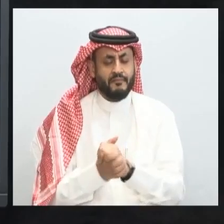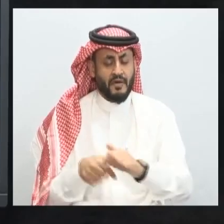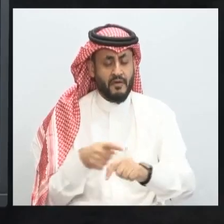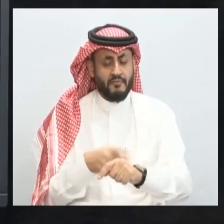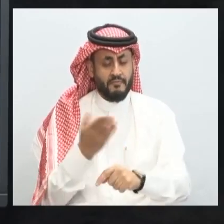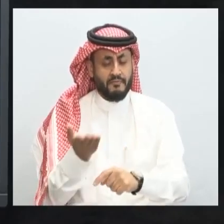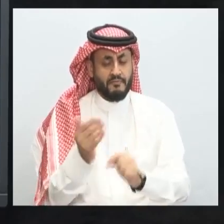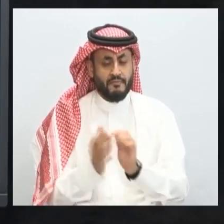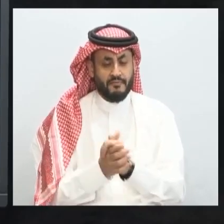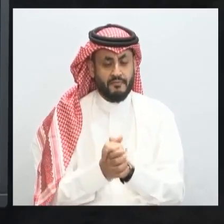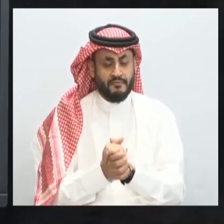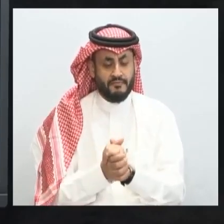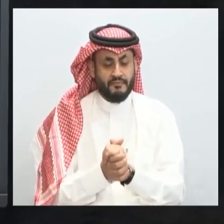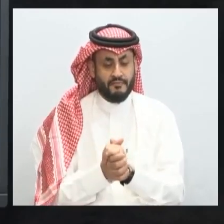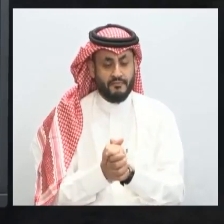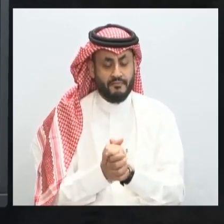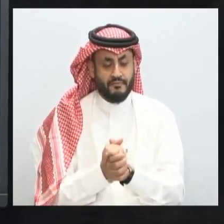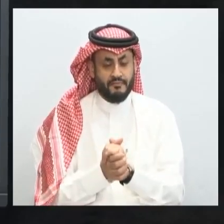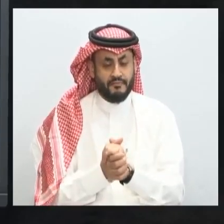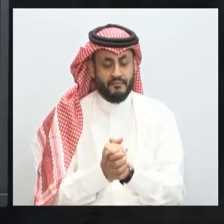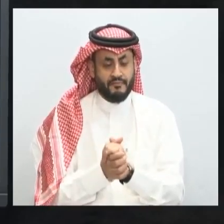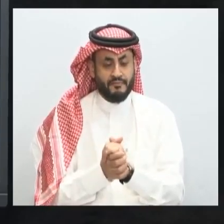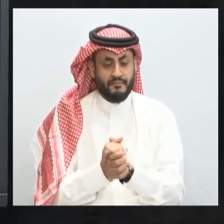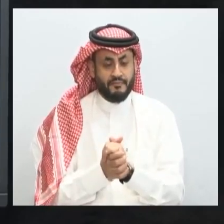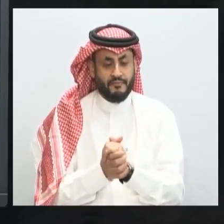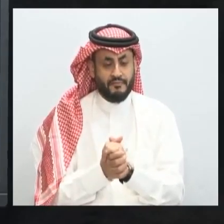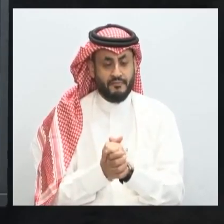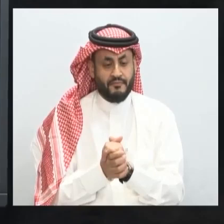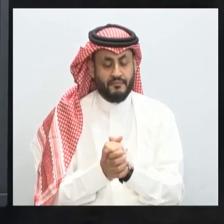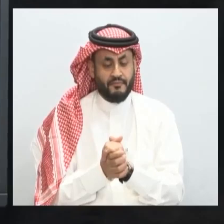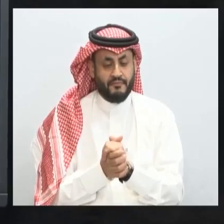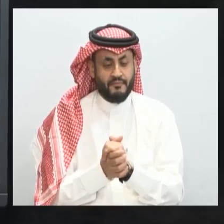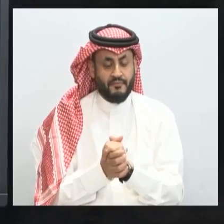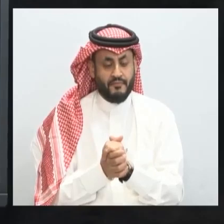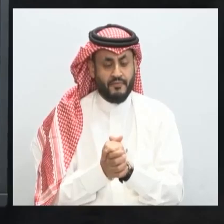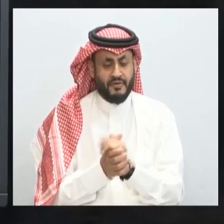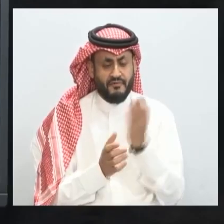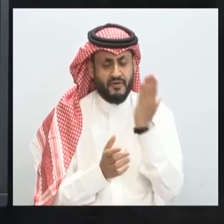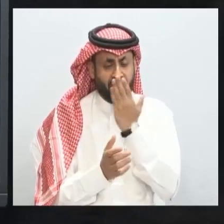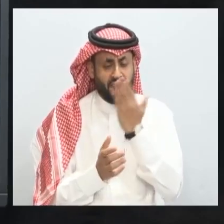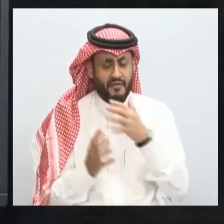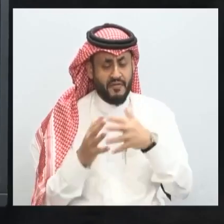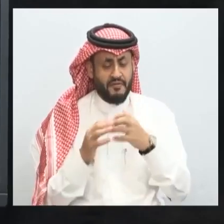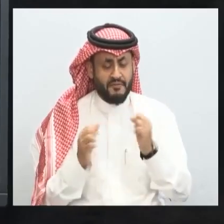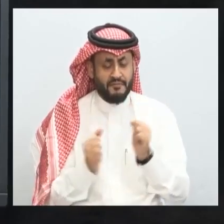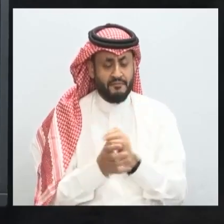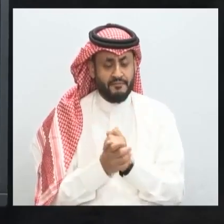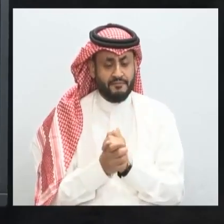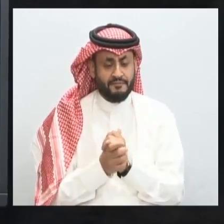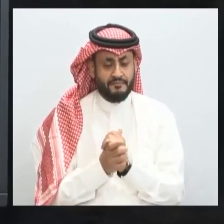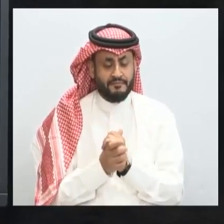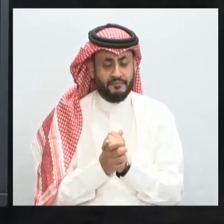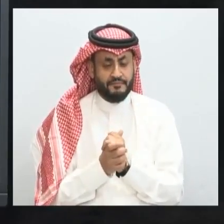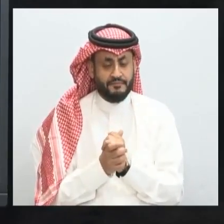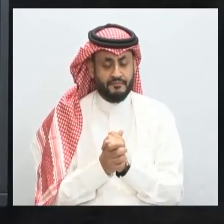intentionally. You can see that from the very beginning we have here, we have been constantly and intentionally leaking radio